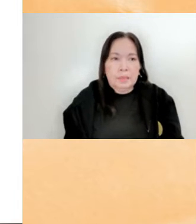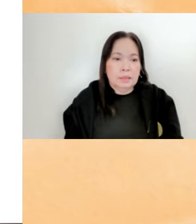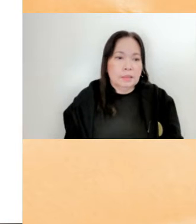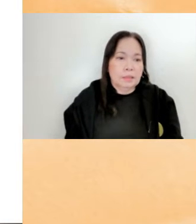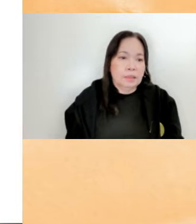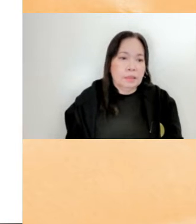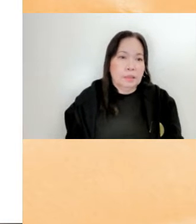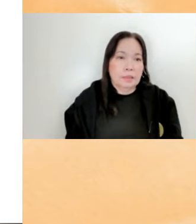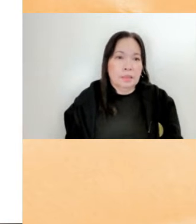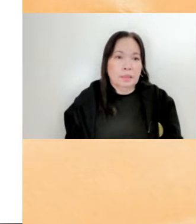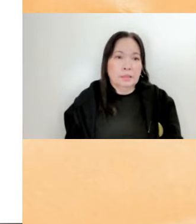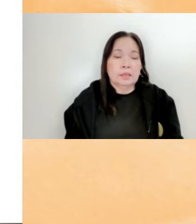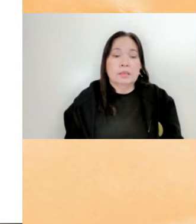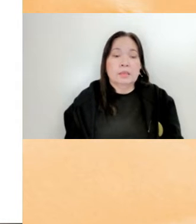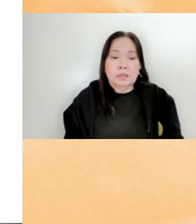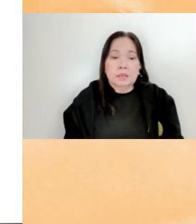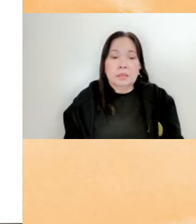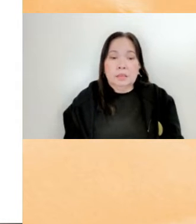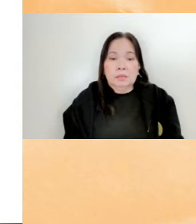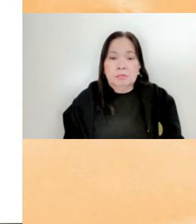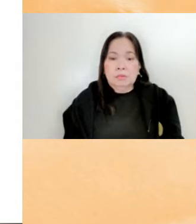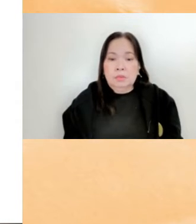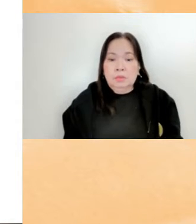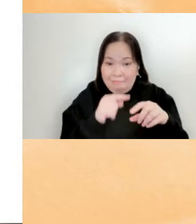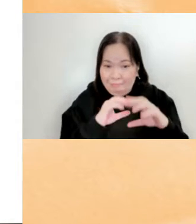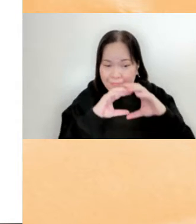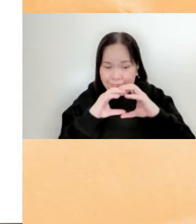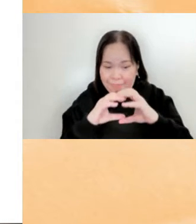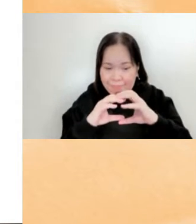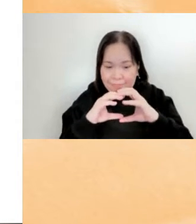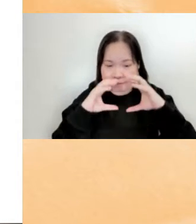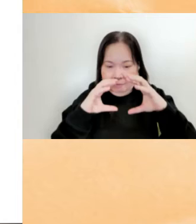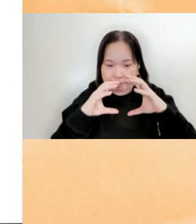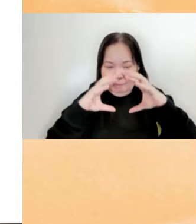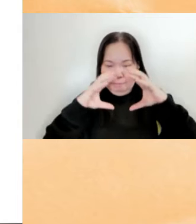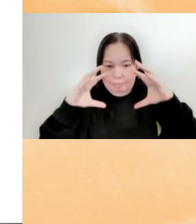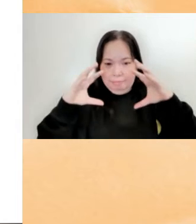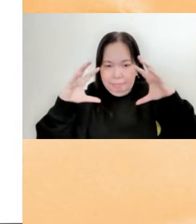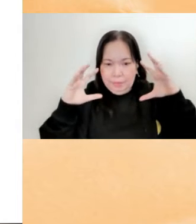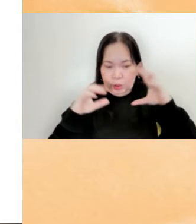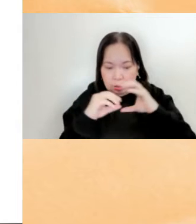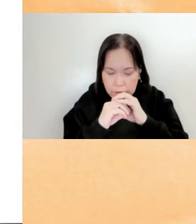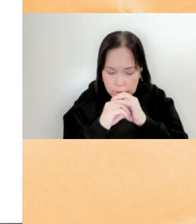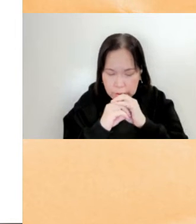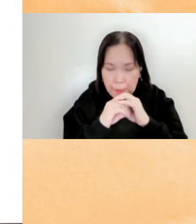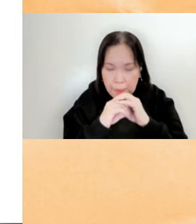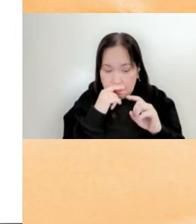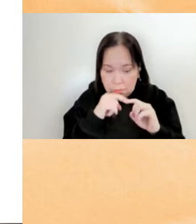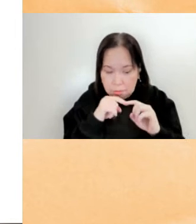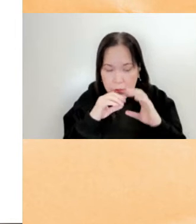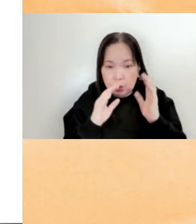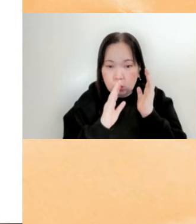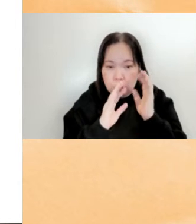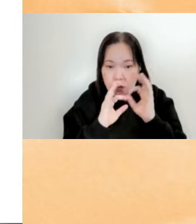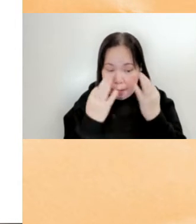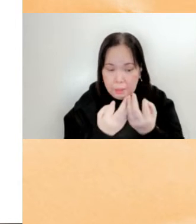The world around the child consists of the social influences like the family, the school, the church, the